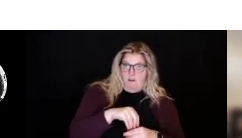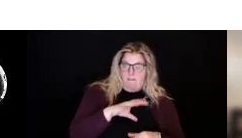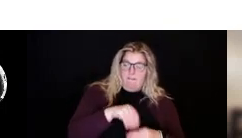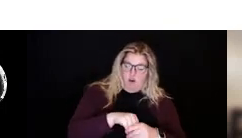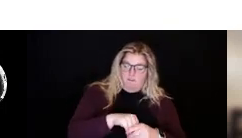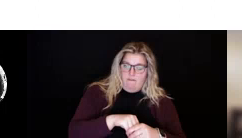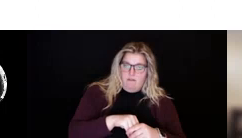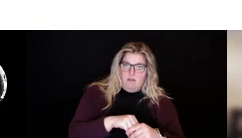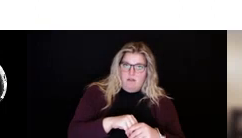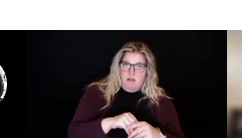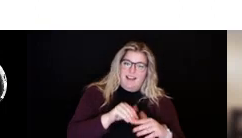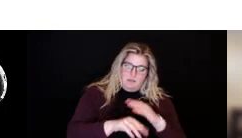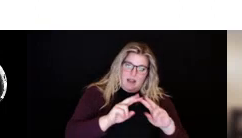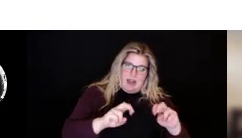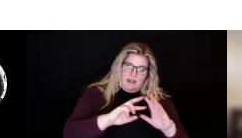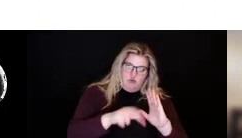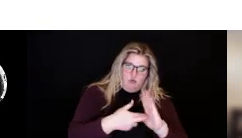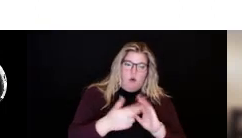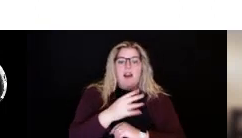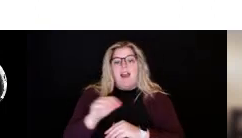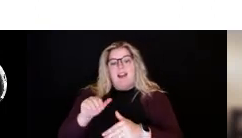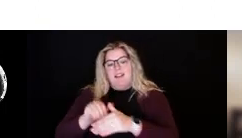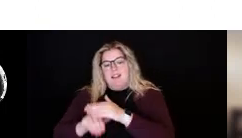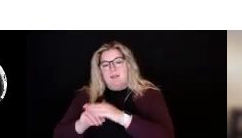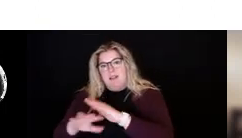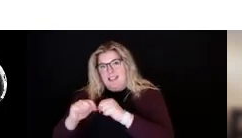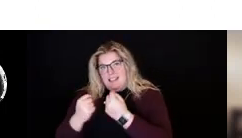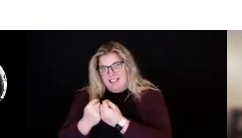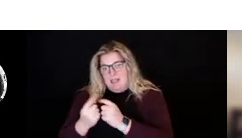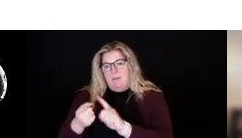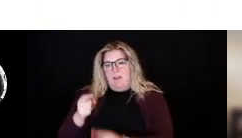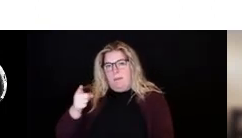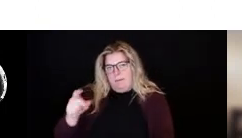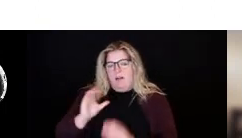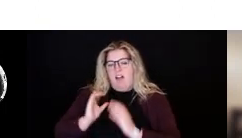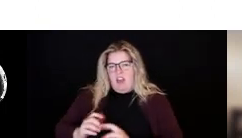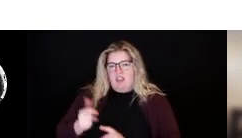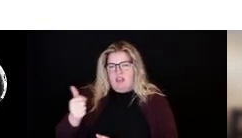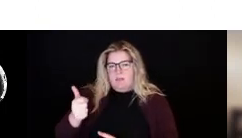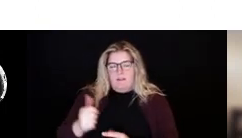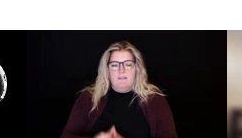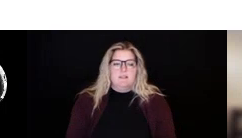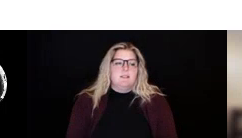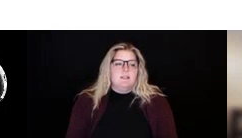analyst role, as well as an accessibility team from the client.